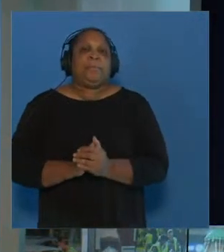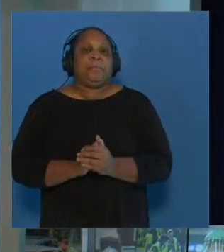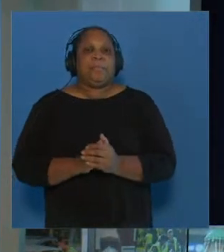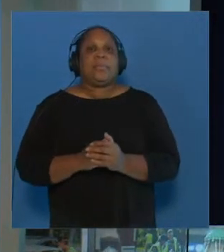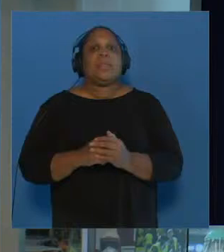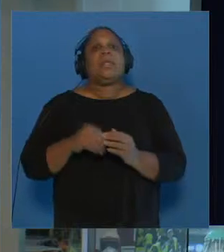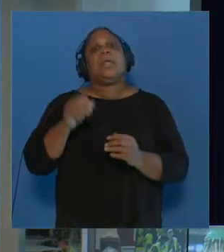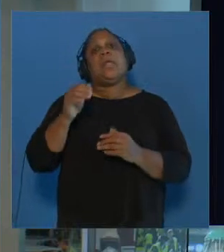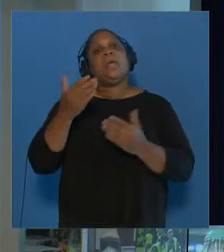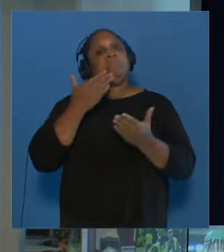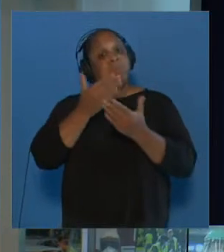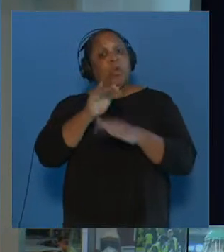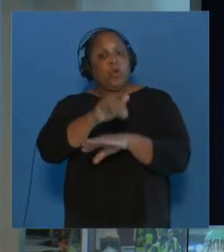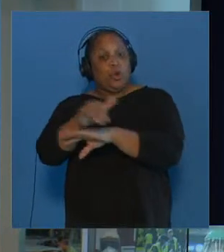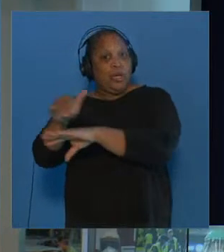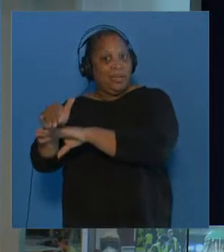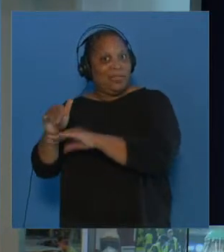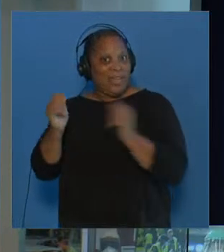Good evening, everyone.